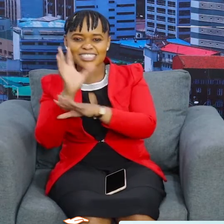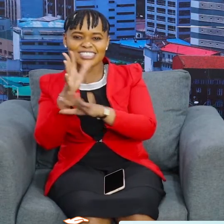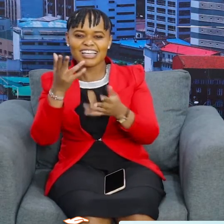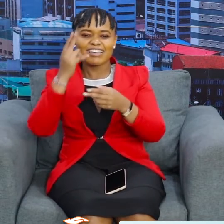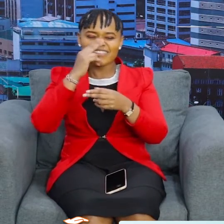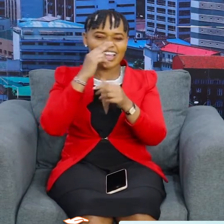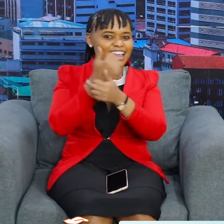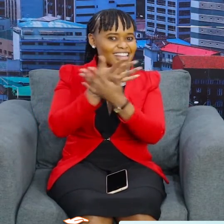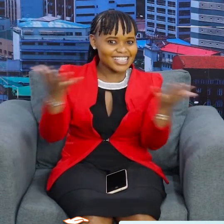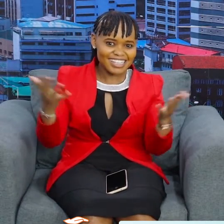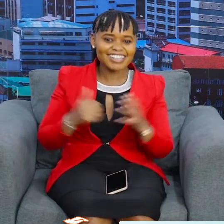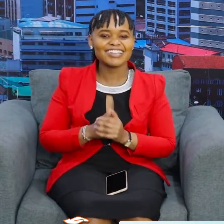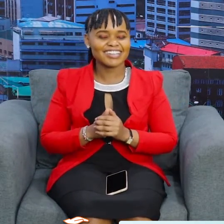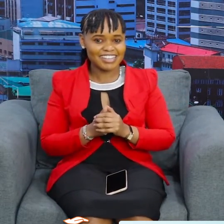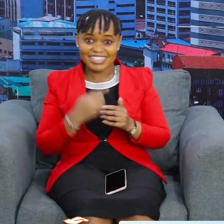him more.